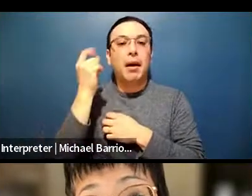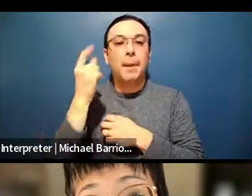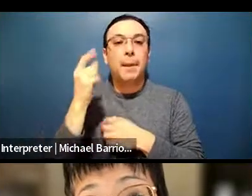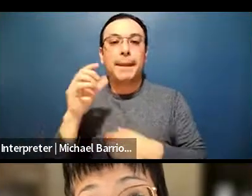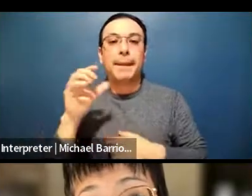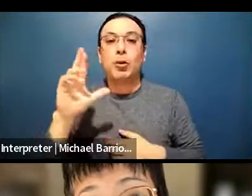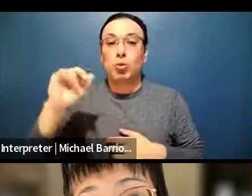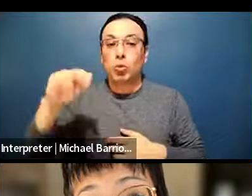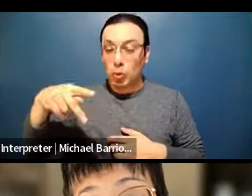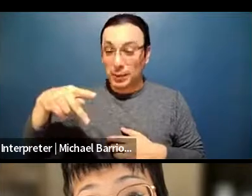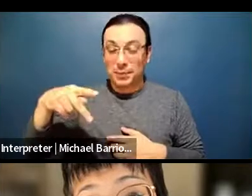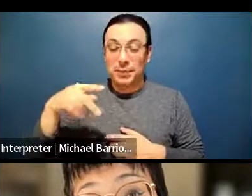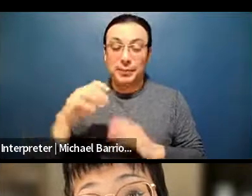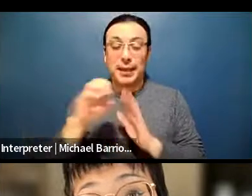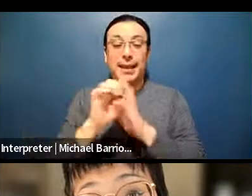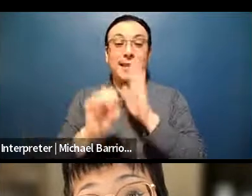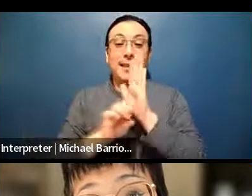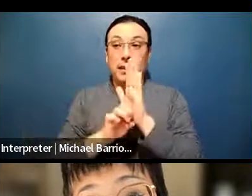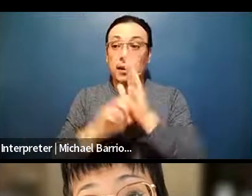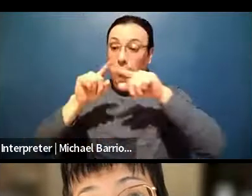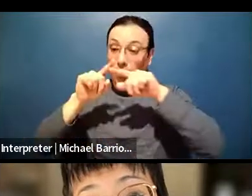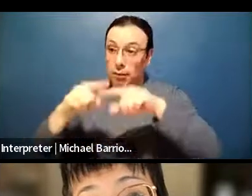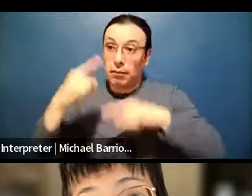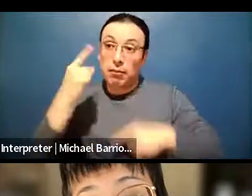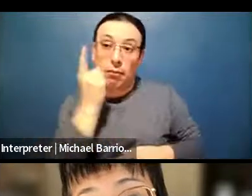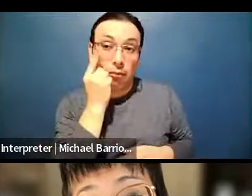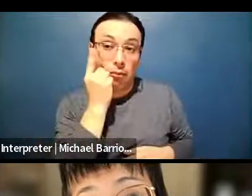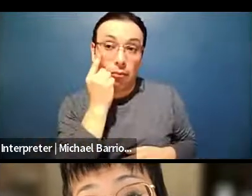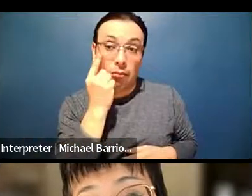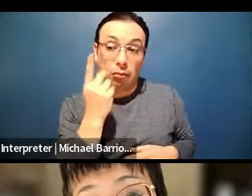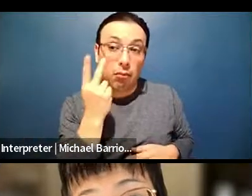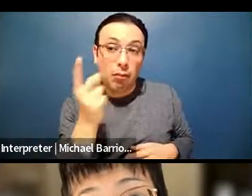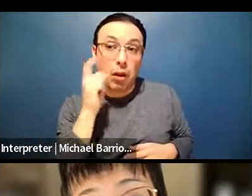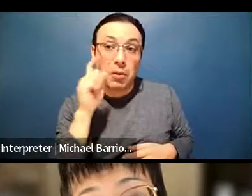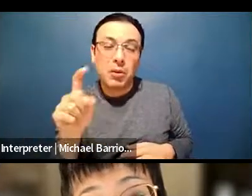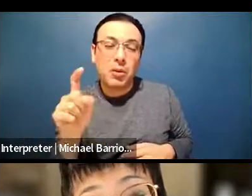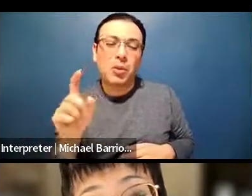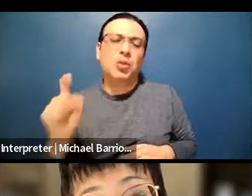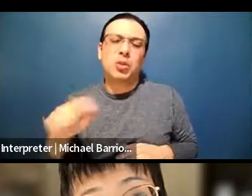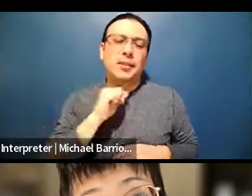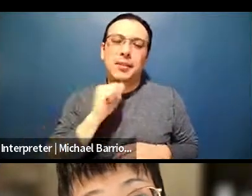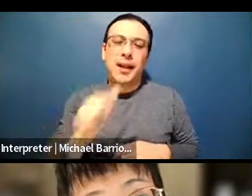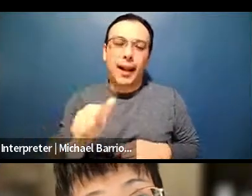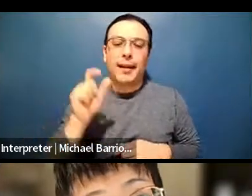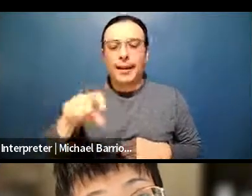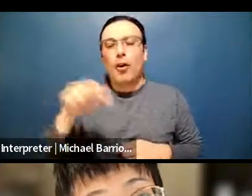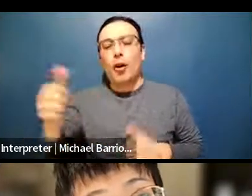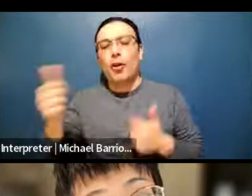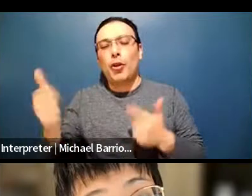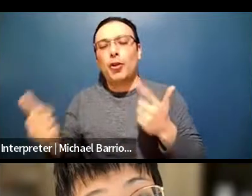use the visual as the most reliable register for finding one another.